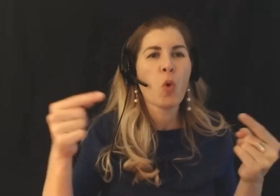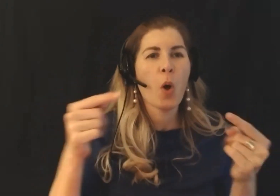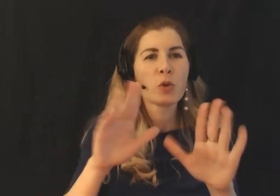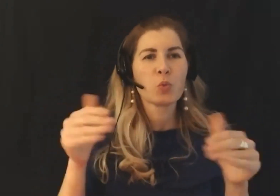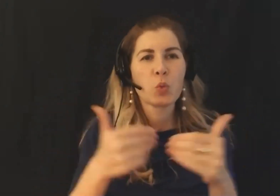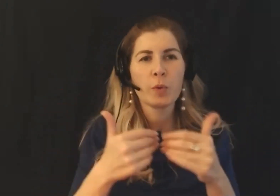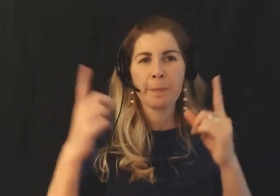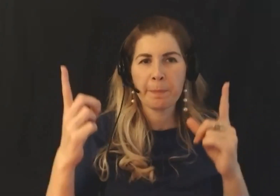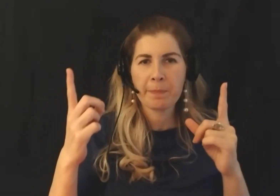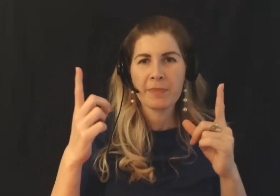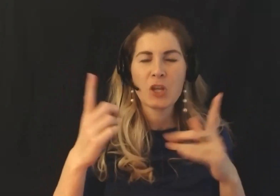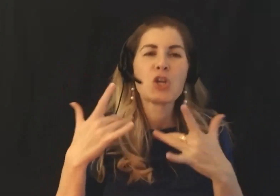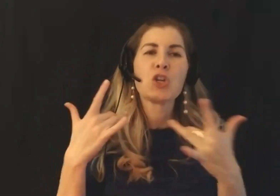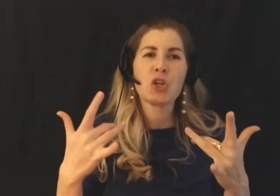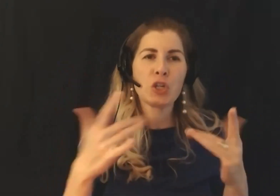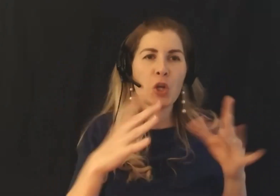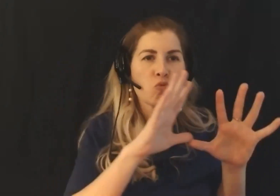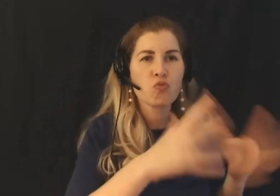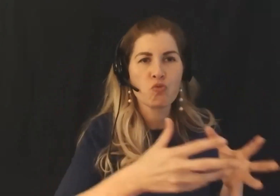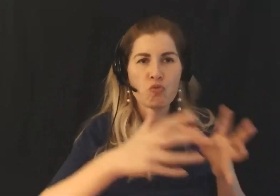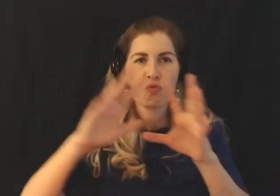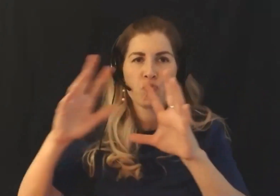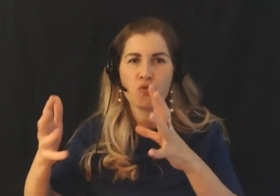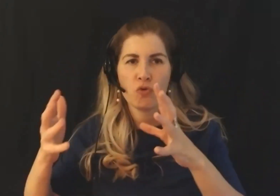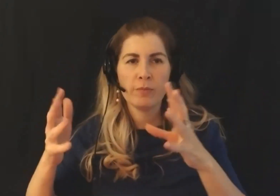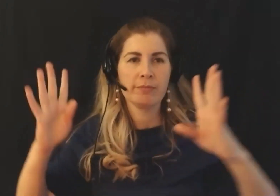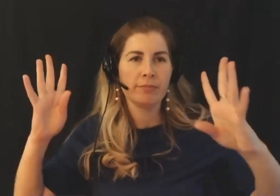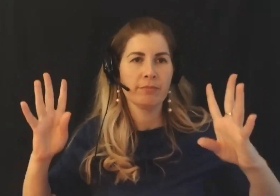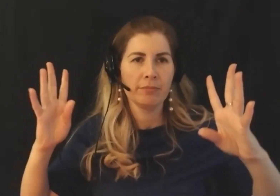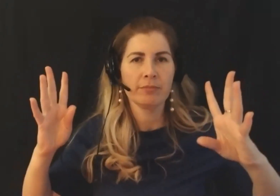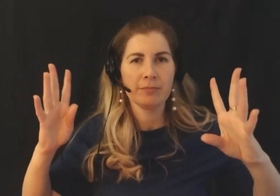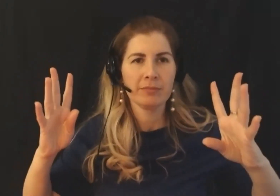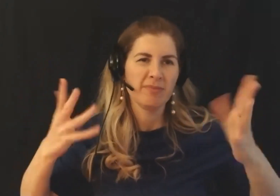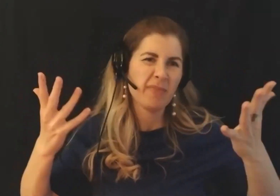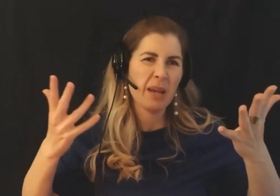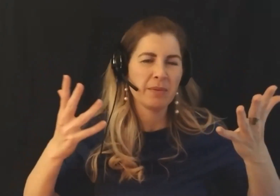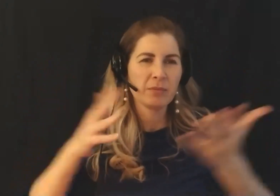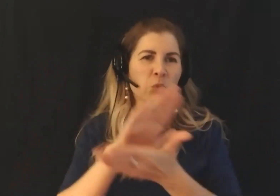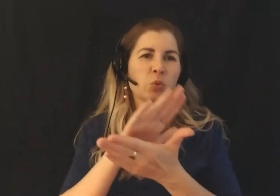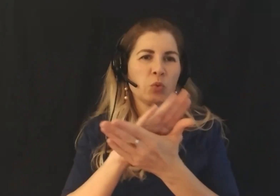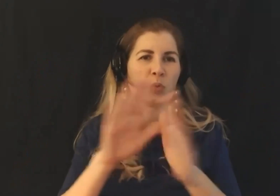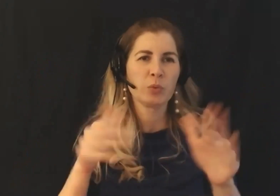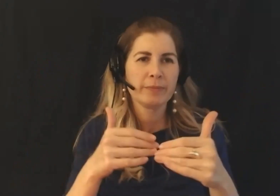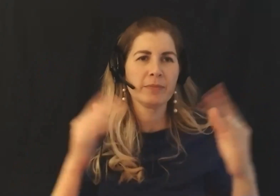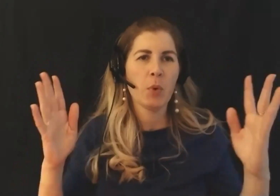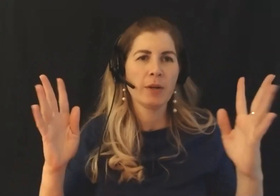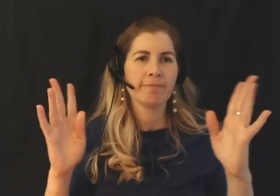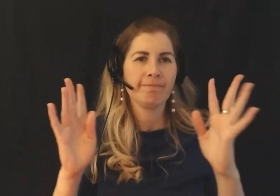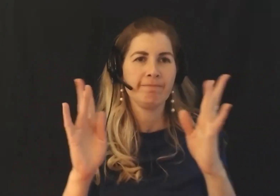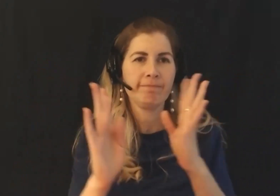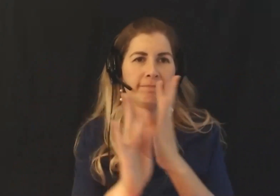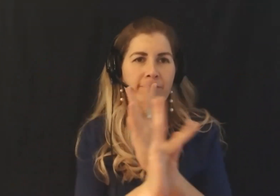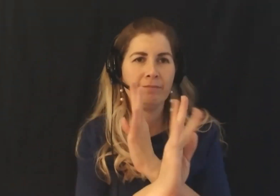be two sets of groups on either side of a room, a classroom, and they're going to be crossing to each side based